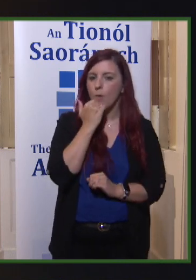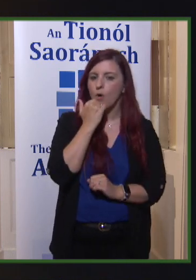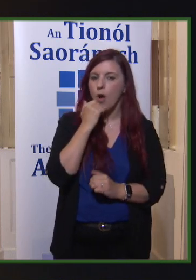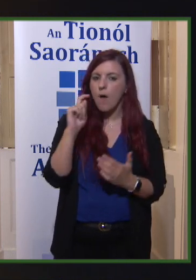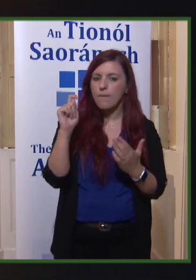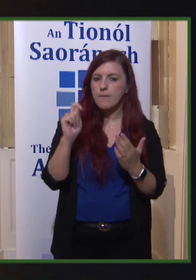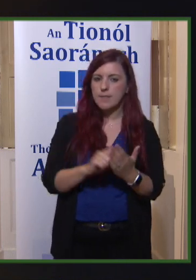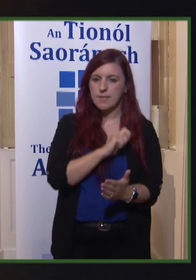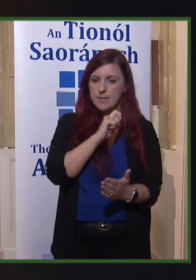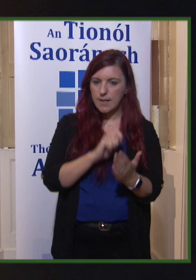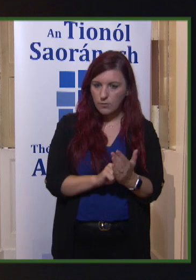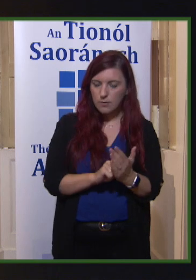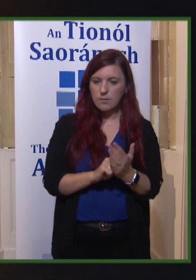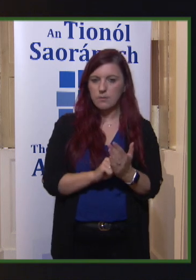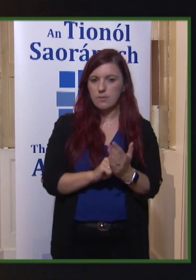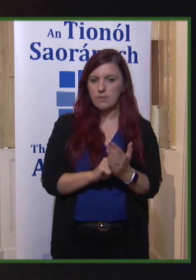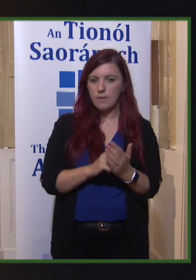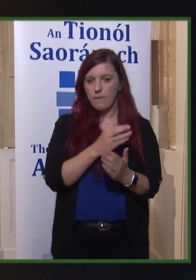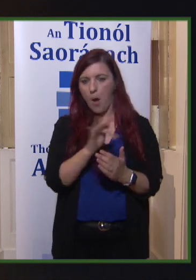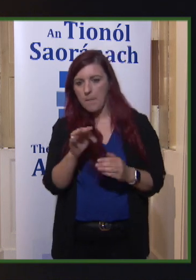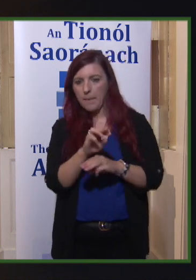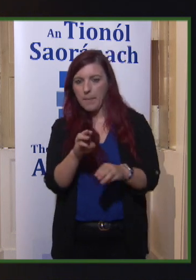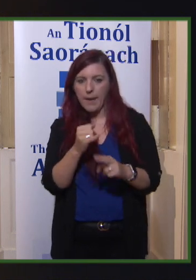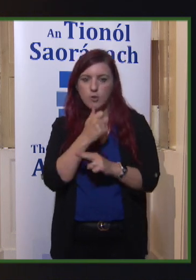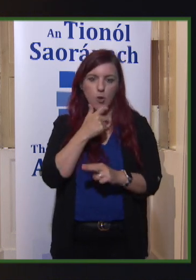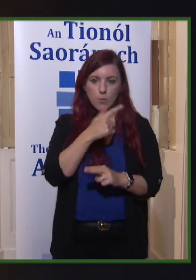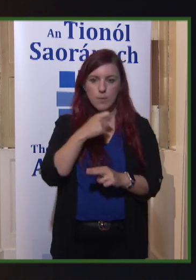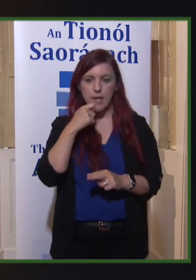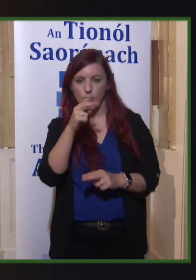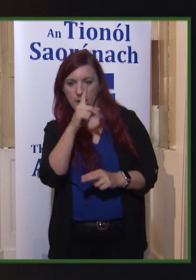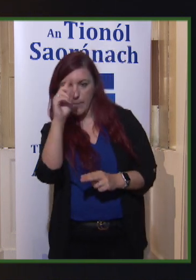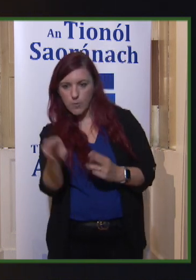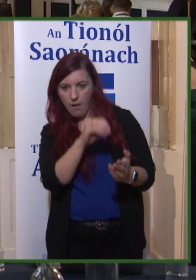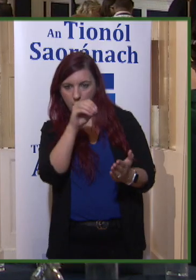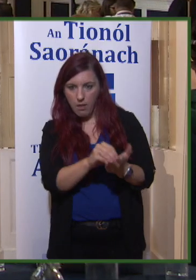statutory declarations of support from the citizens of Dublin, and if people are comfortable with that, we're happy to do that.